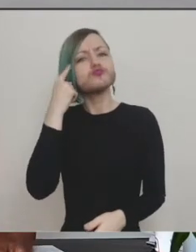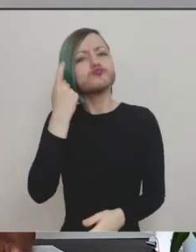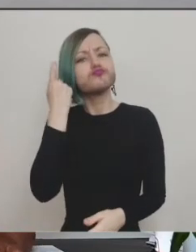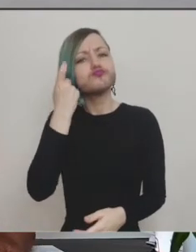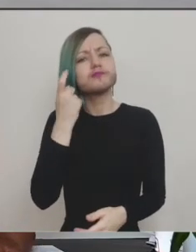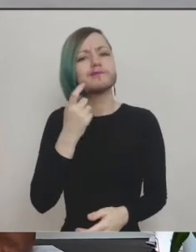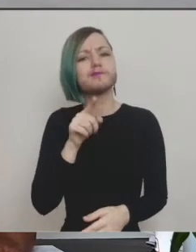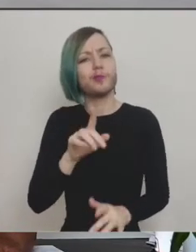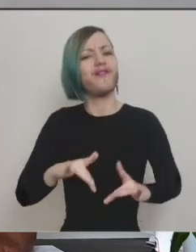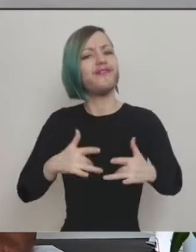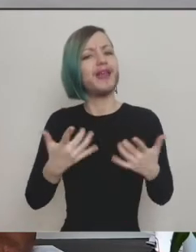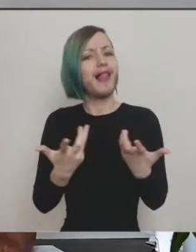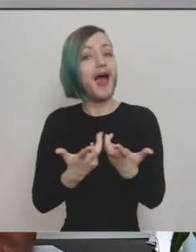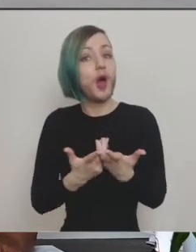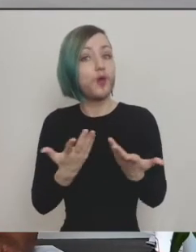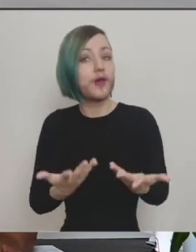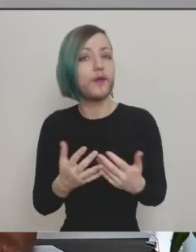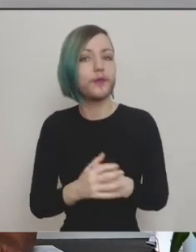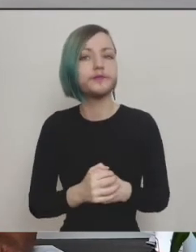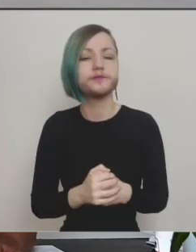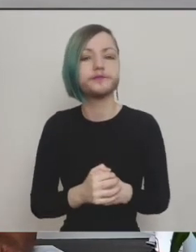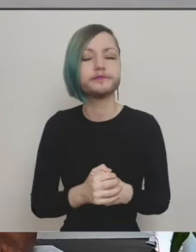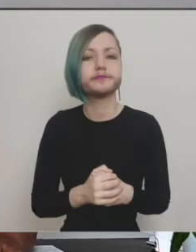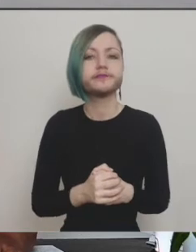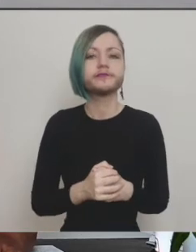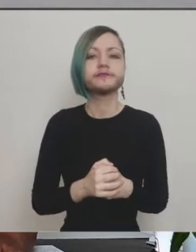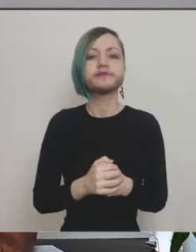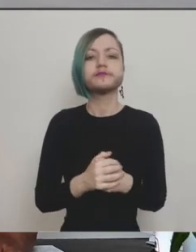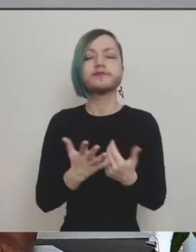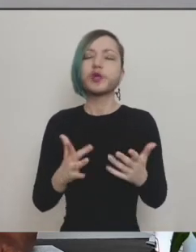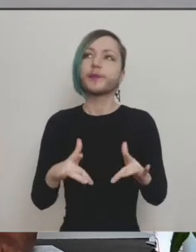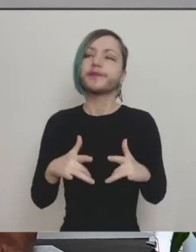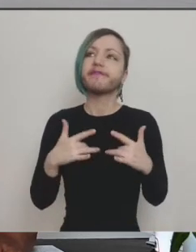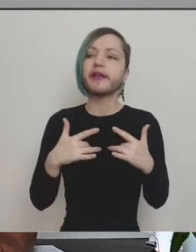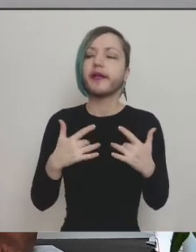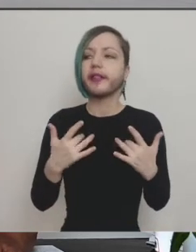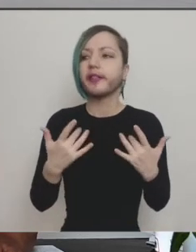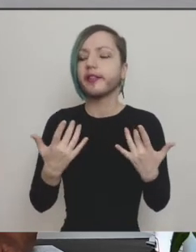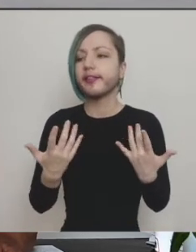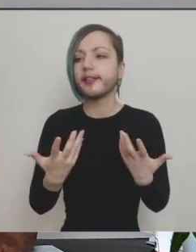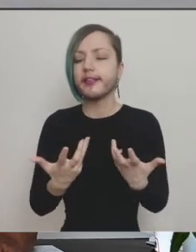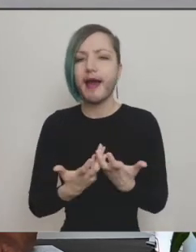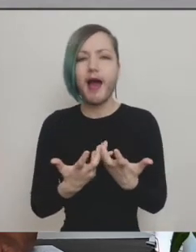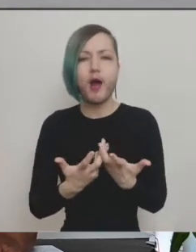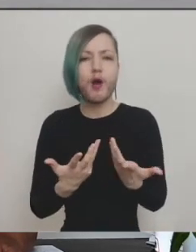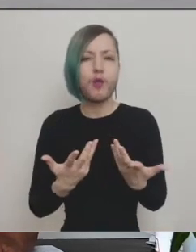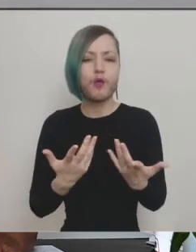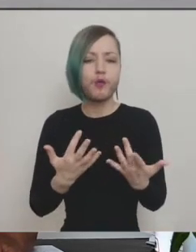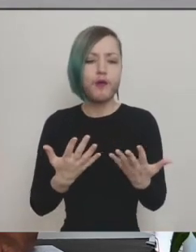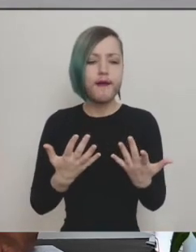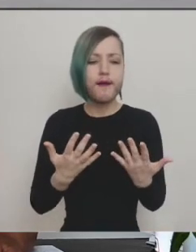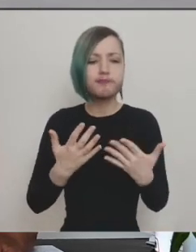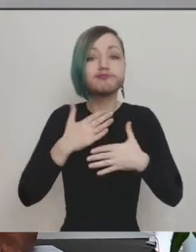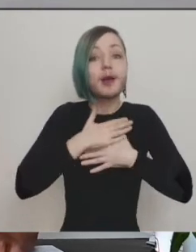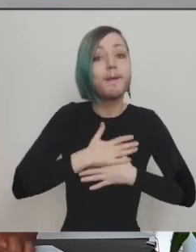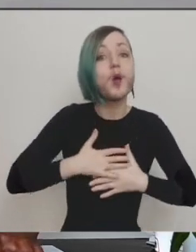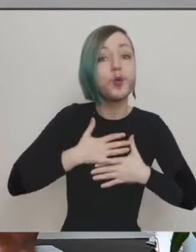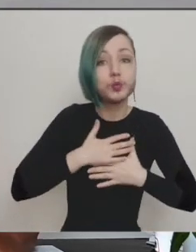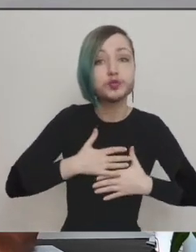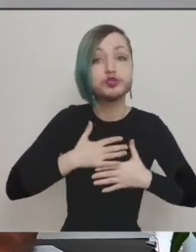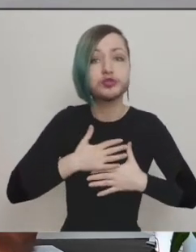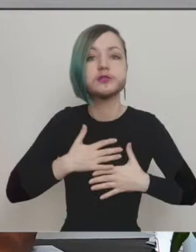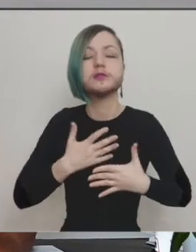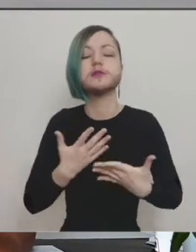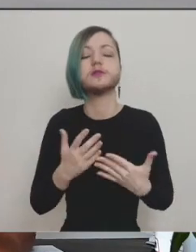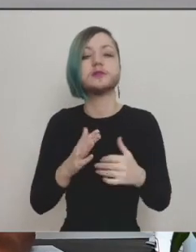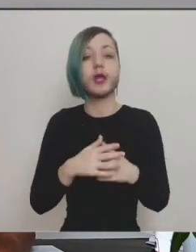So think about how you're feeling in terms of words, in terms of emotions and those words